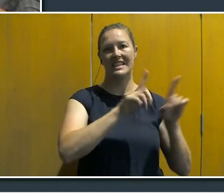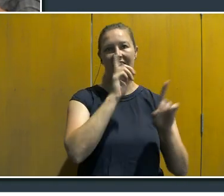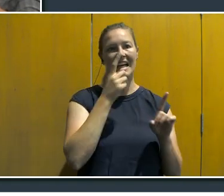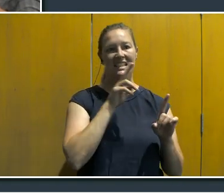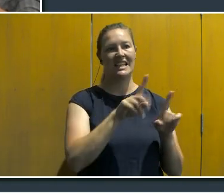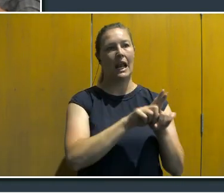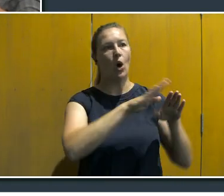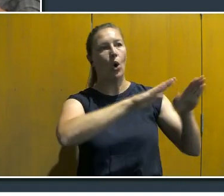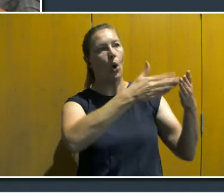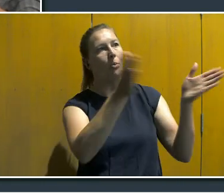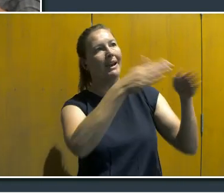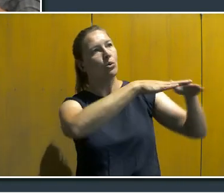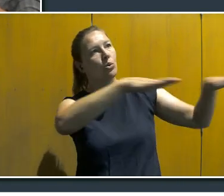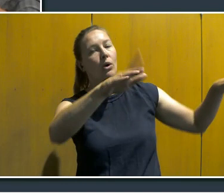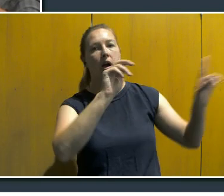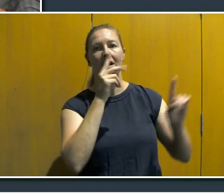thank you very much. Okay.